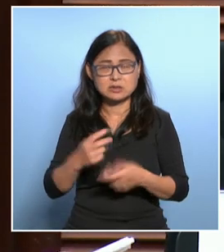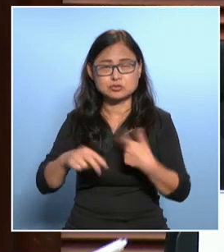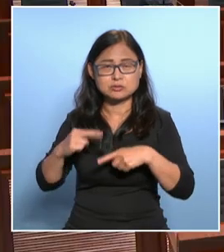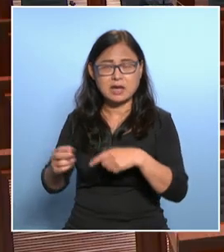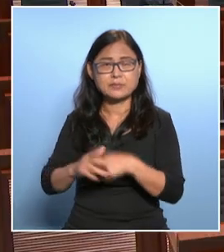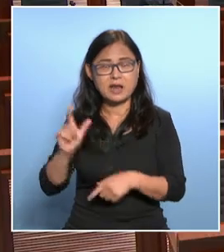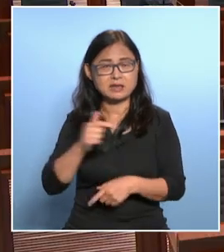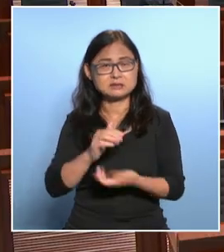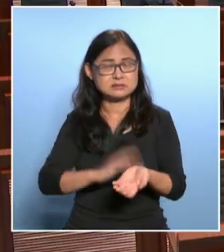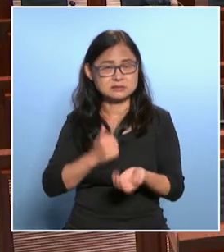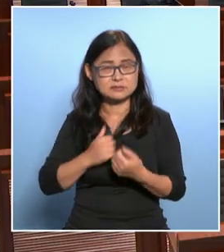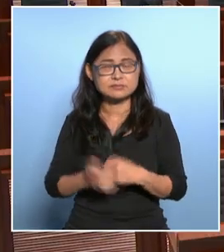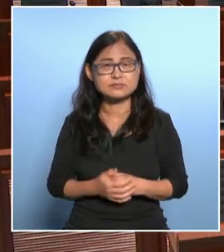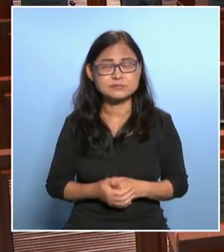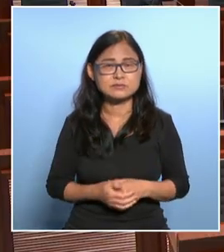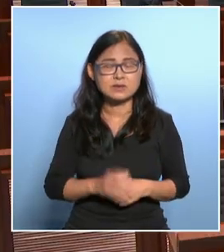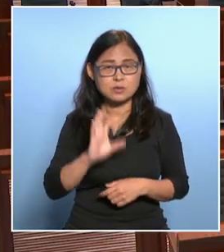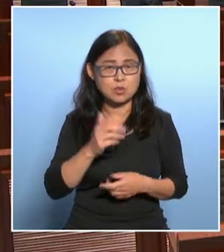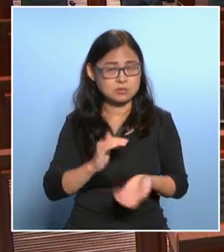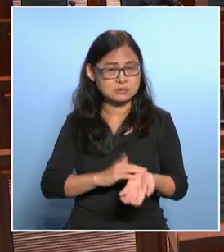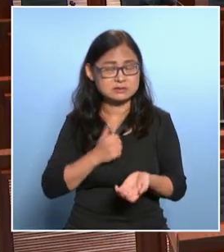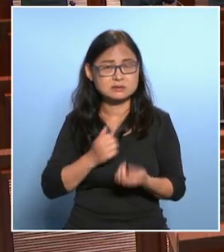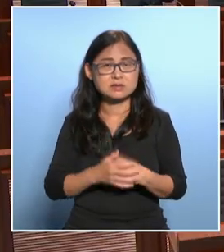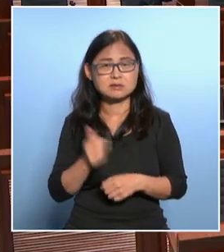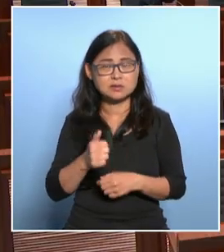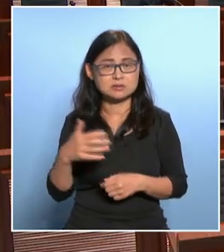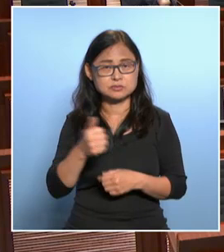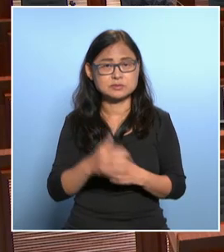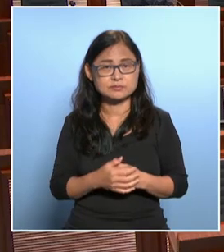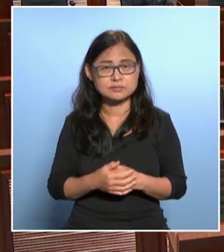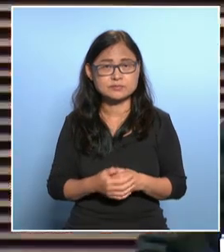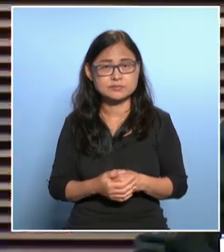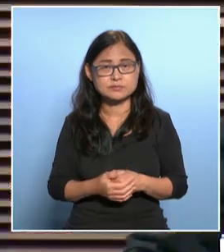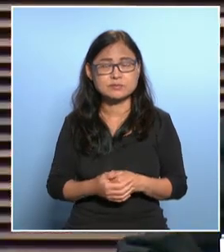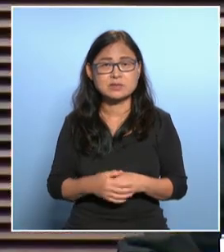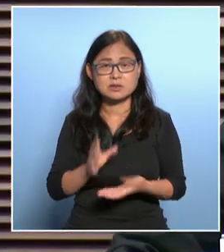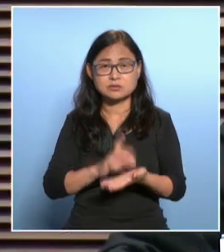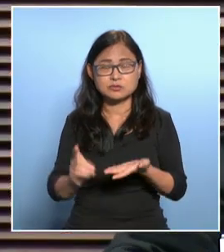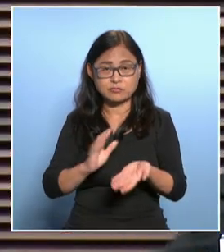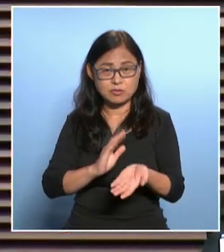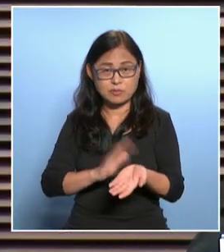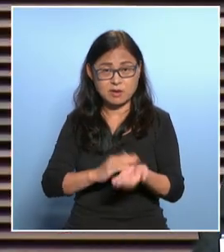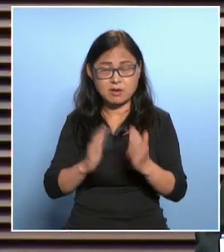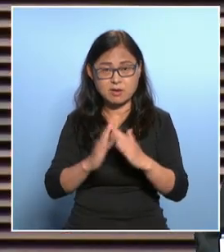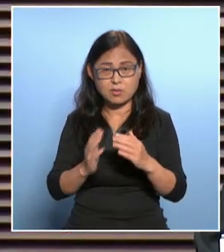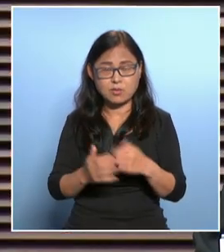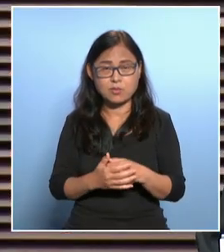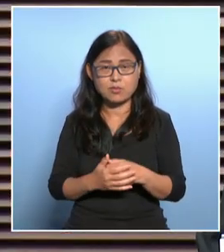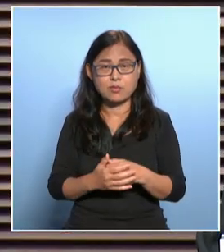first question. The second, Dr. Lai. Dr. Wong. Thank you, Chair.